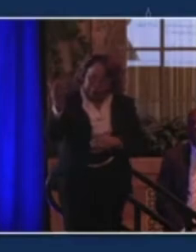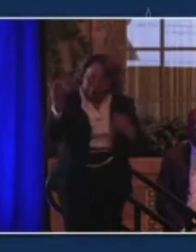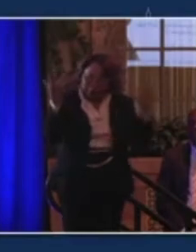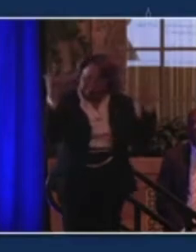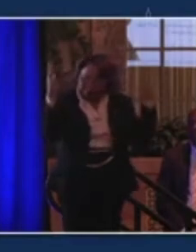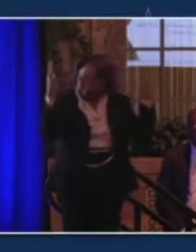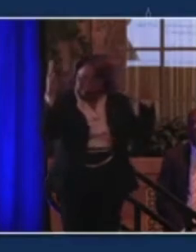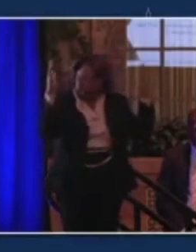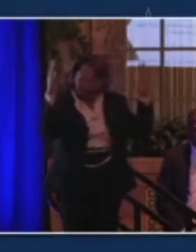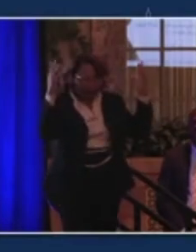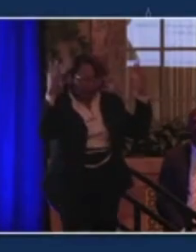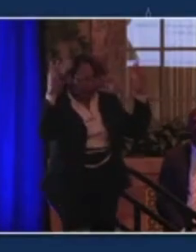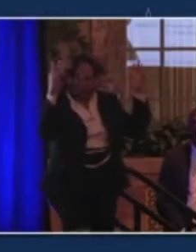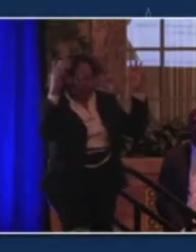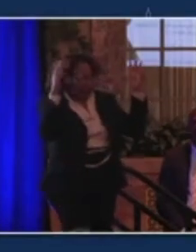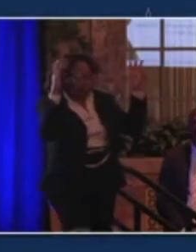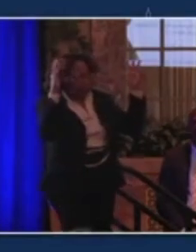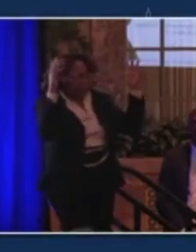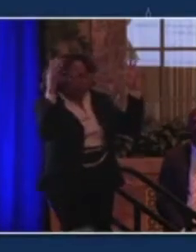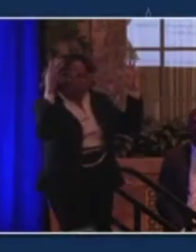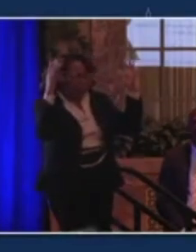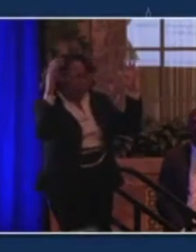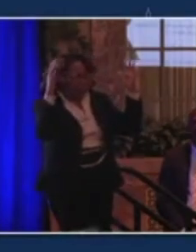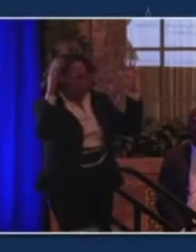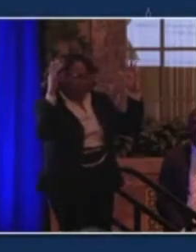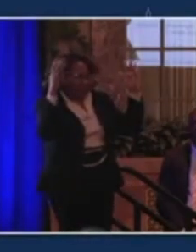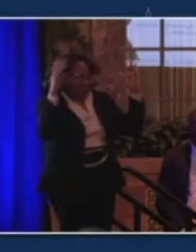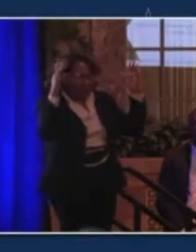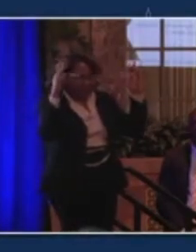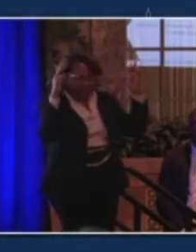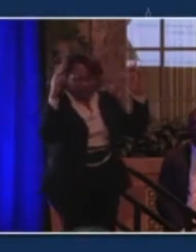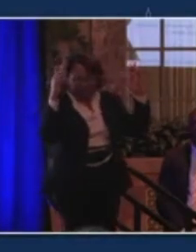many more.